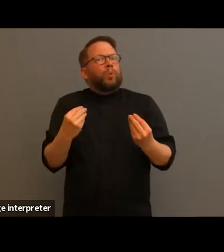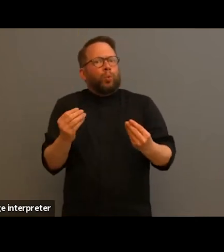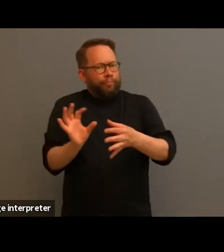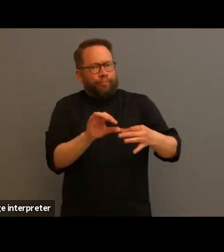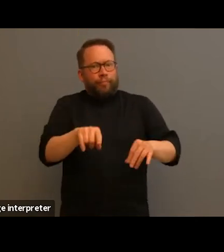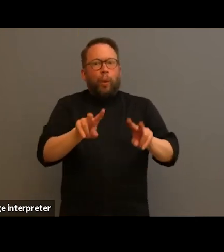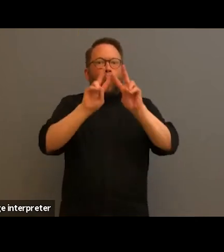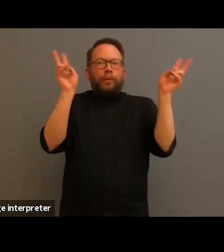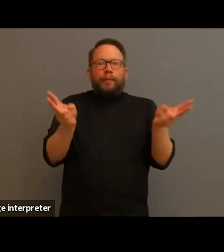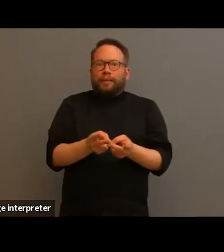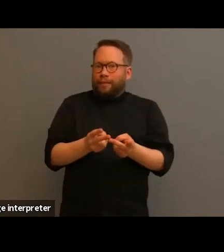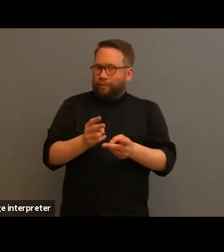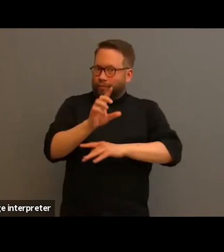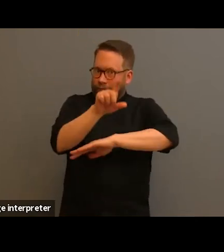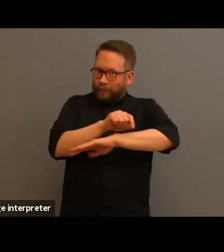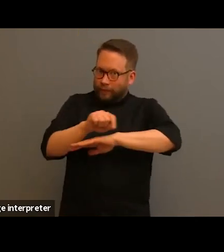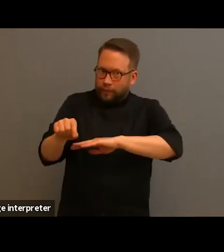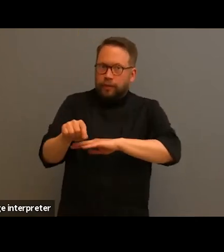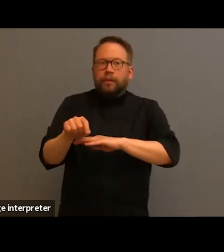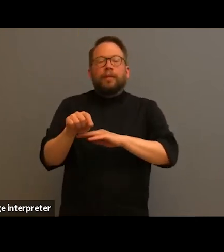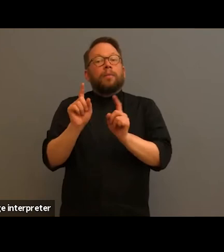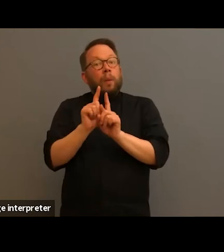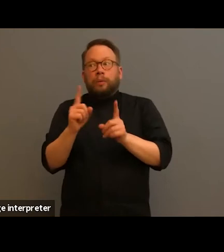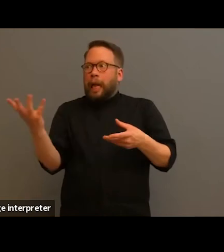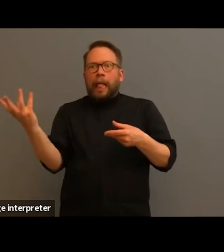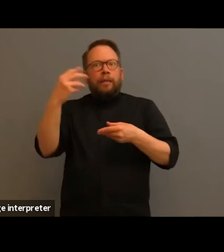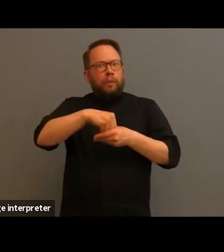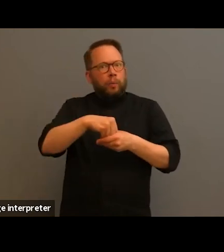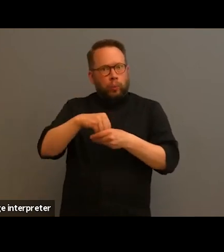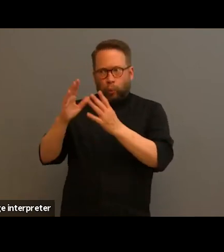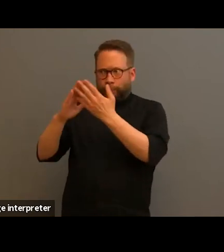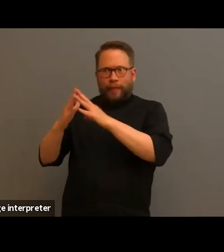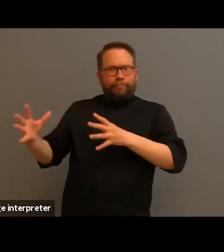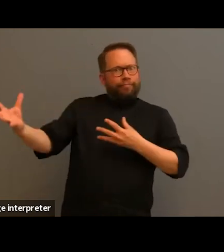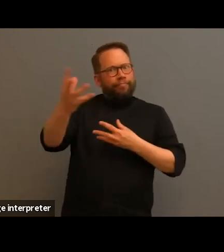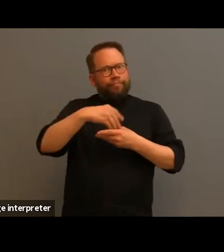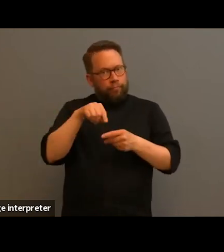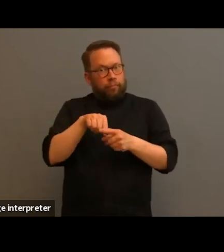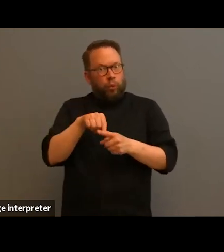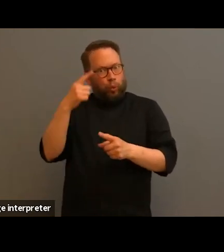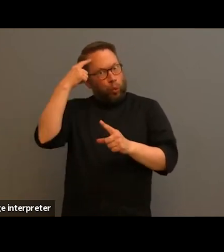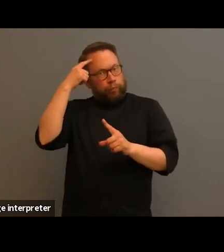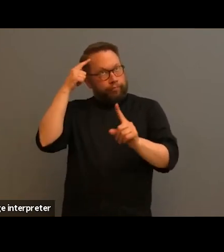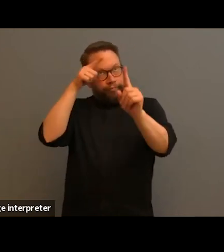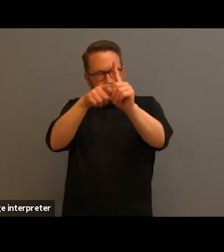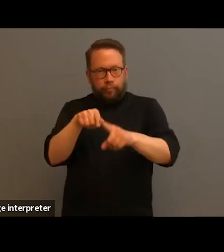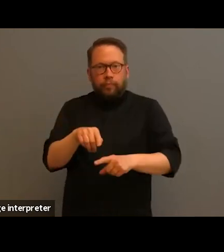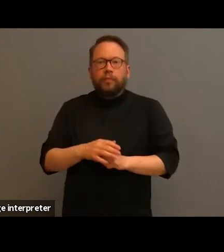society, but also in addressing the barriers and exclusion of persons with